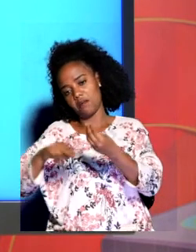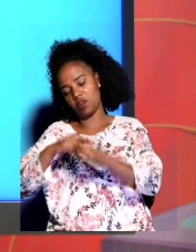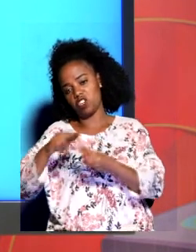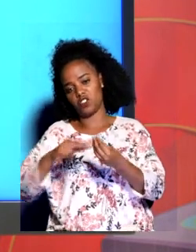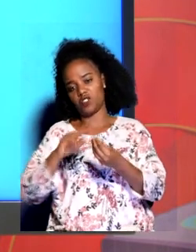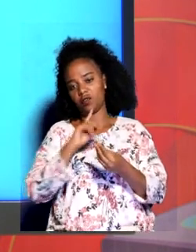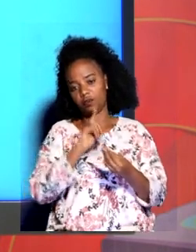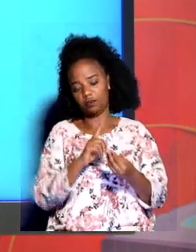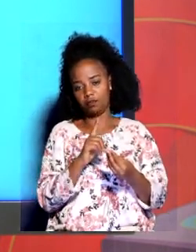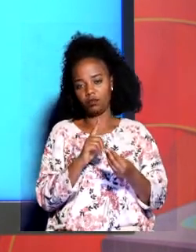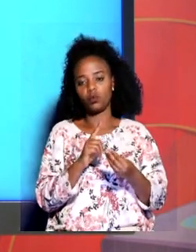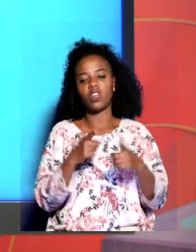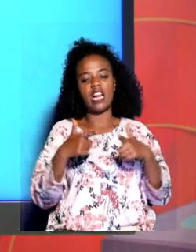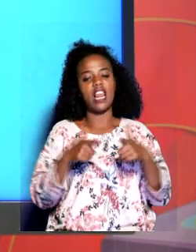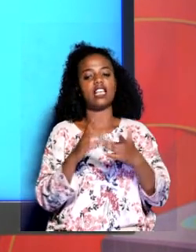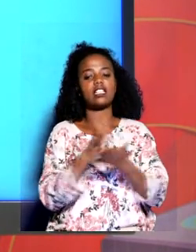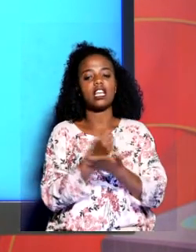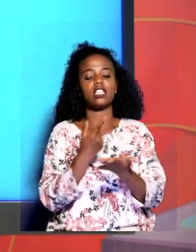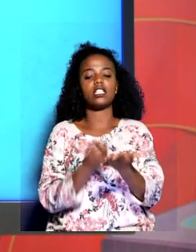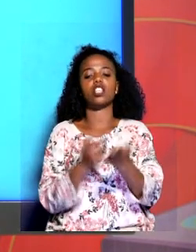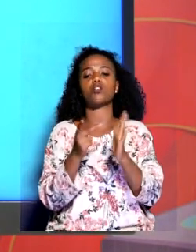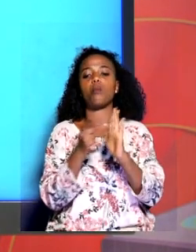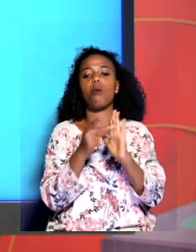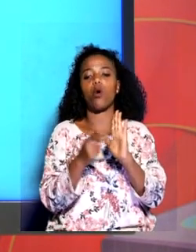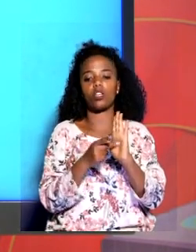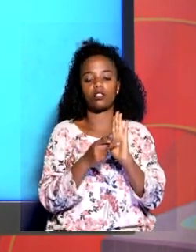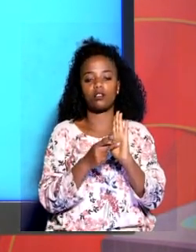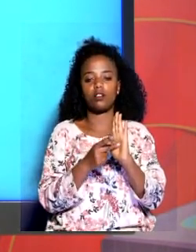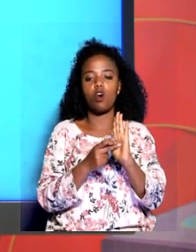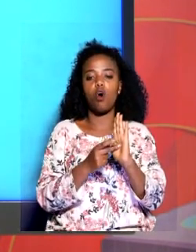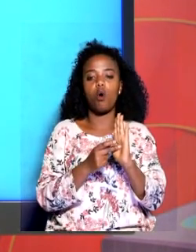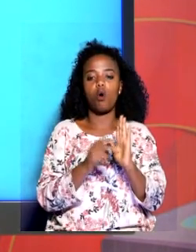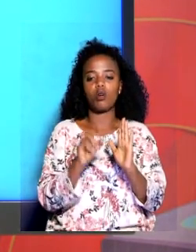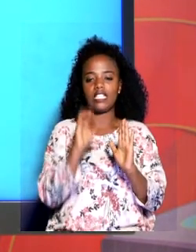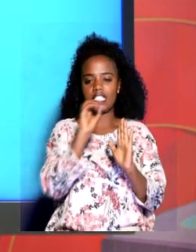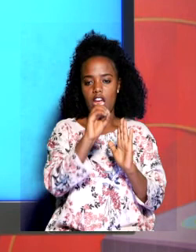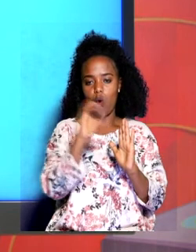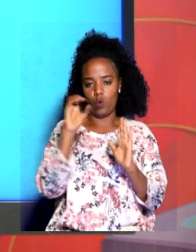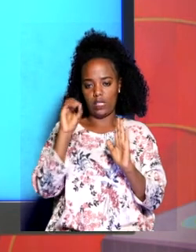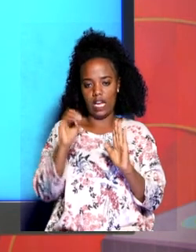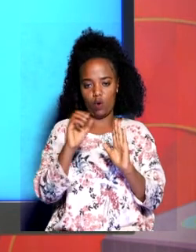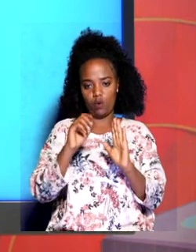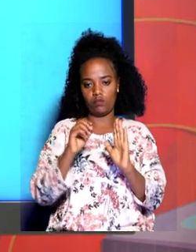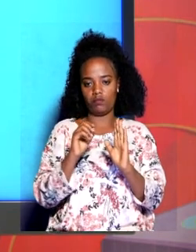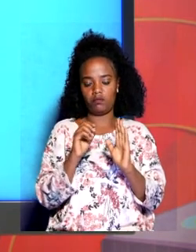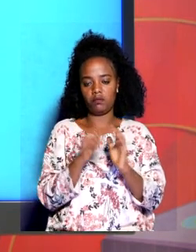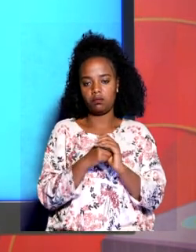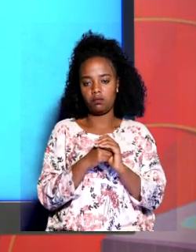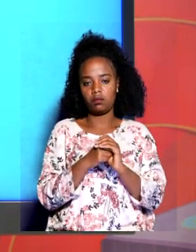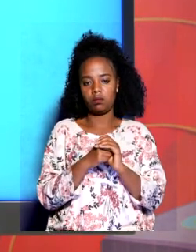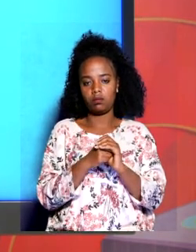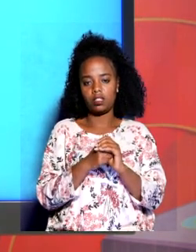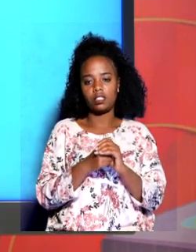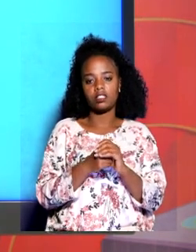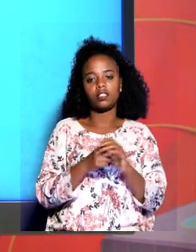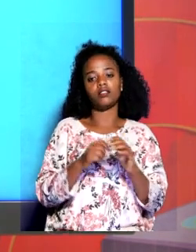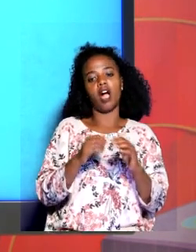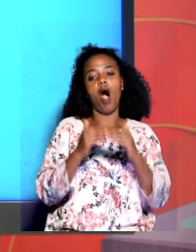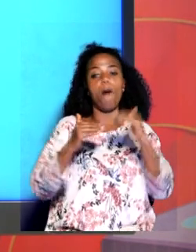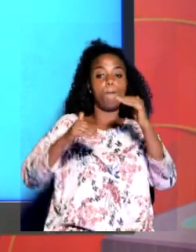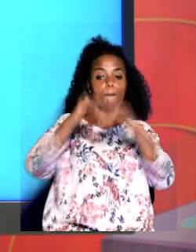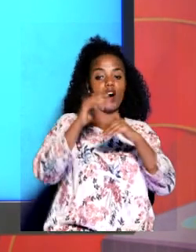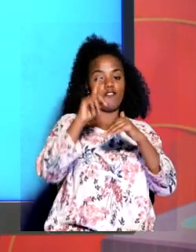So let's take this point. Let's take origin above the line x minus y is equals